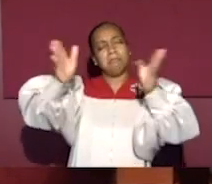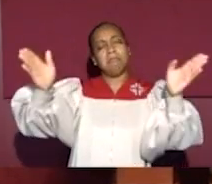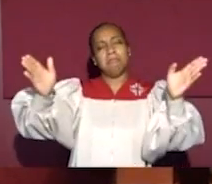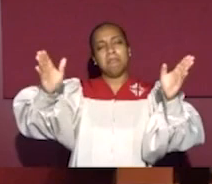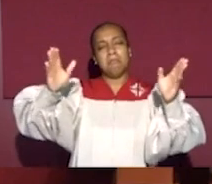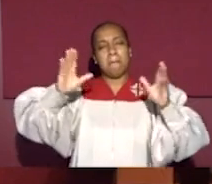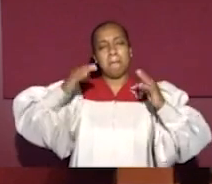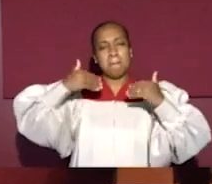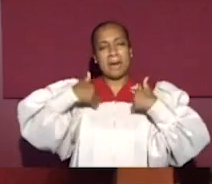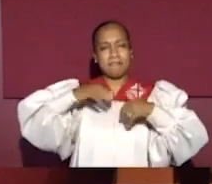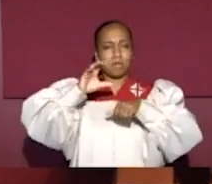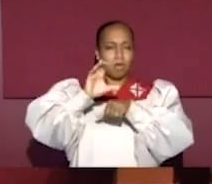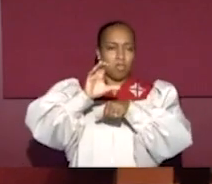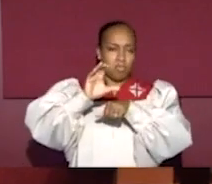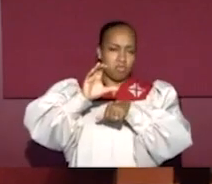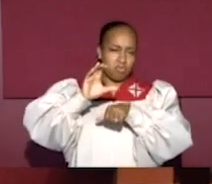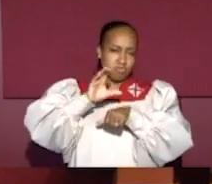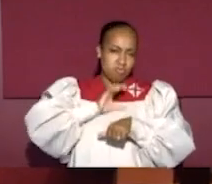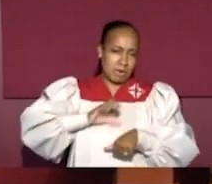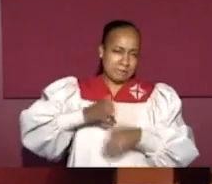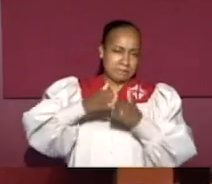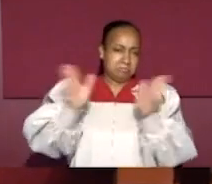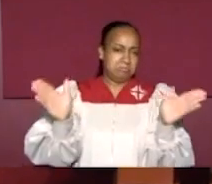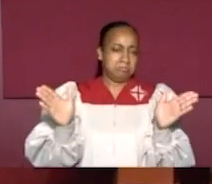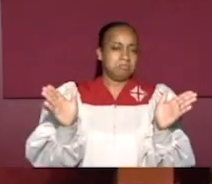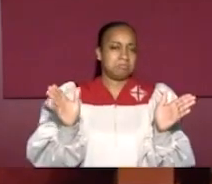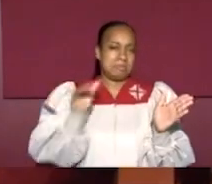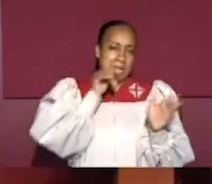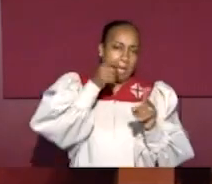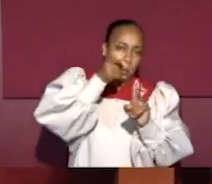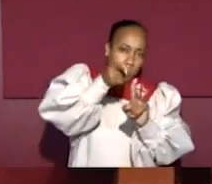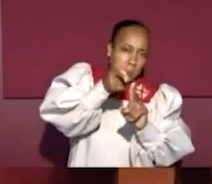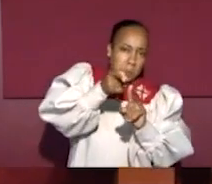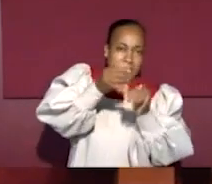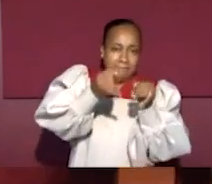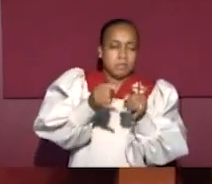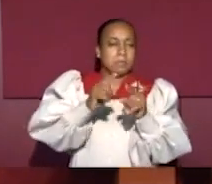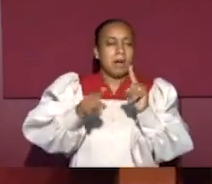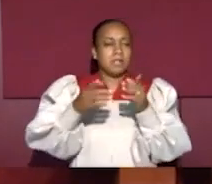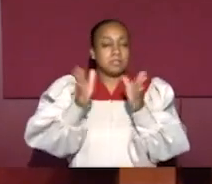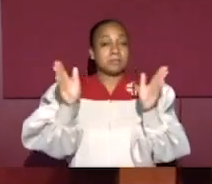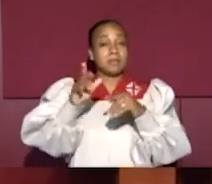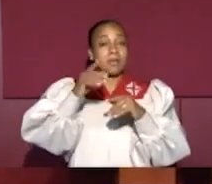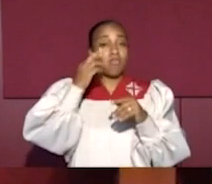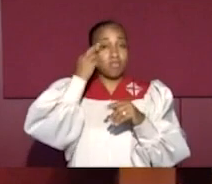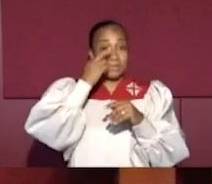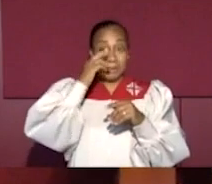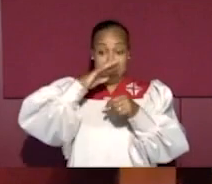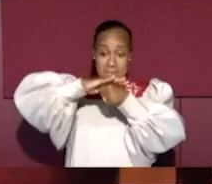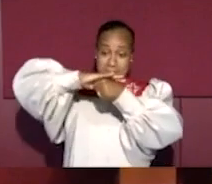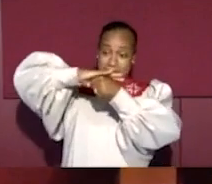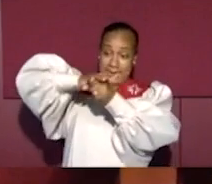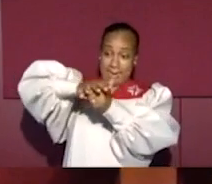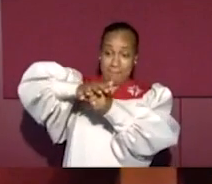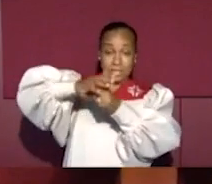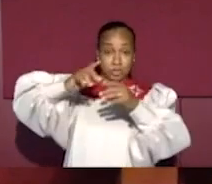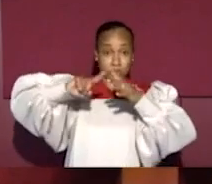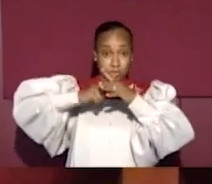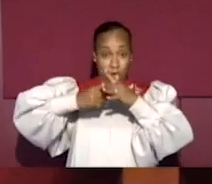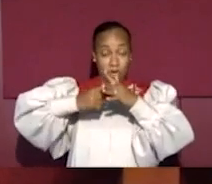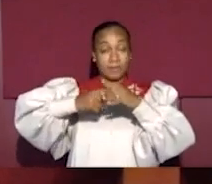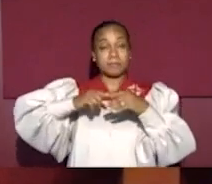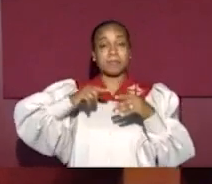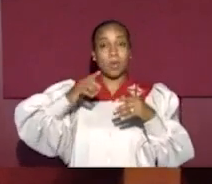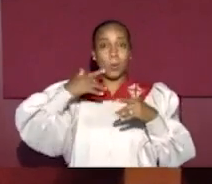a whole, maybe not you as an individual. It's a reason why many of us, when the pandemic started, we